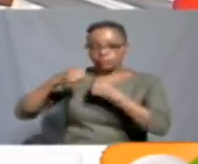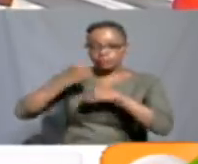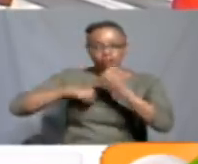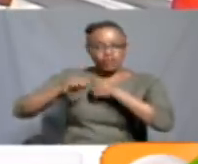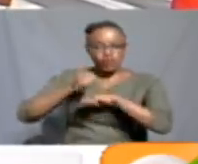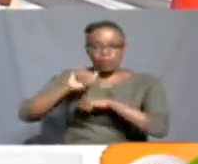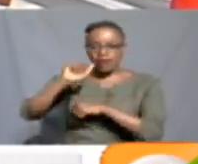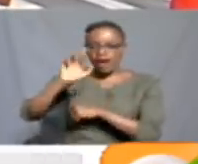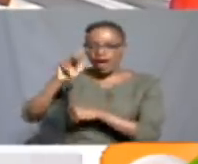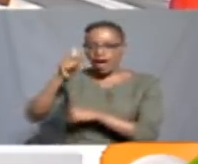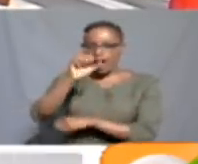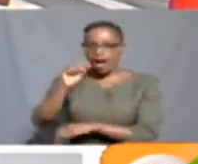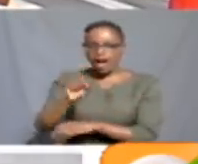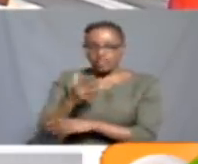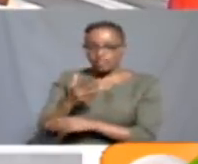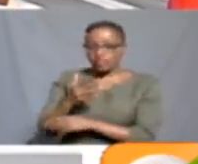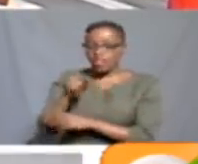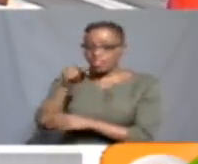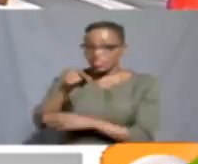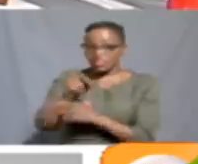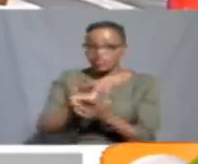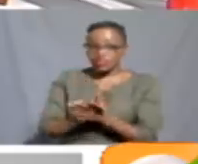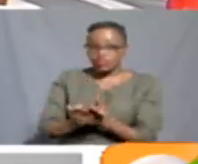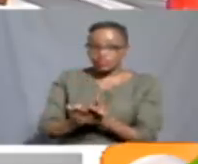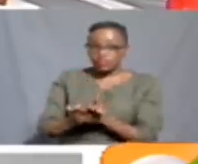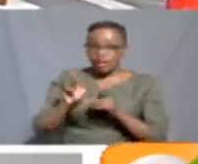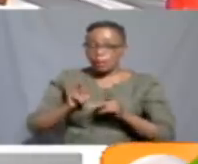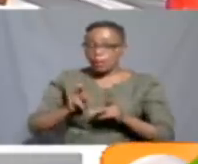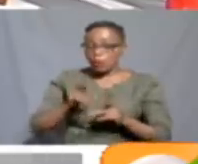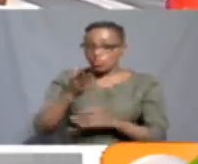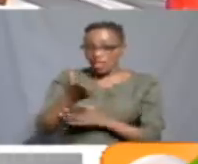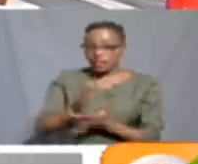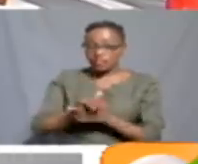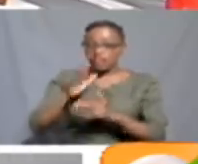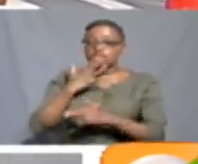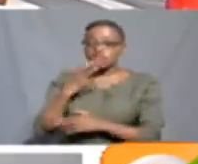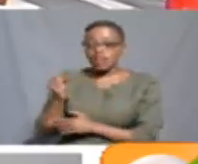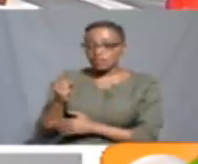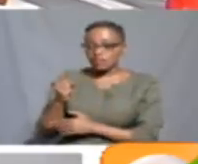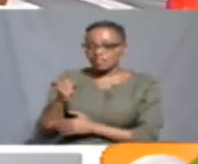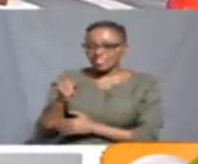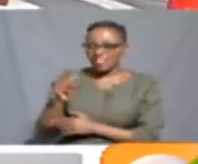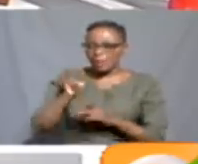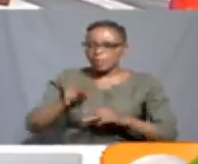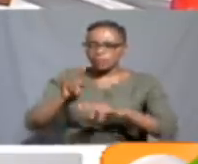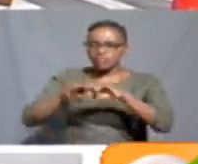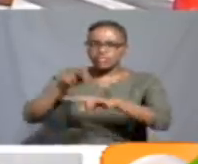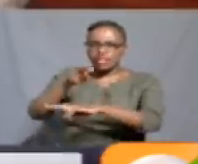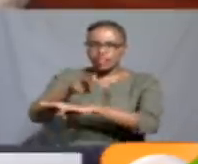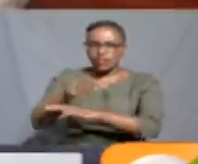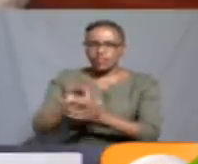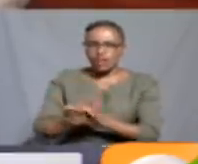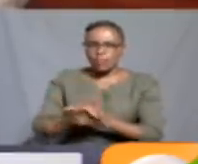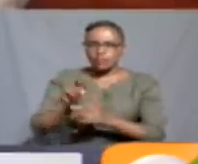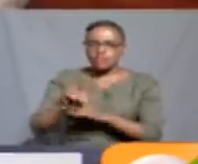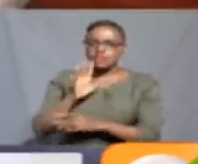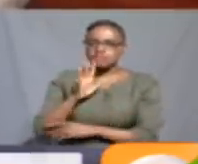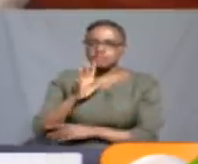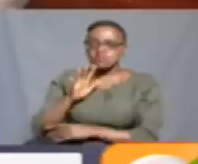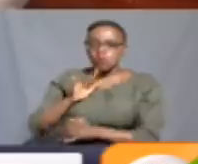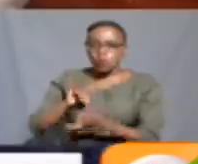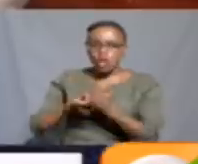Jesus. Beautiful theater. Yes. 500 yes. people. Yes. Sitting here. Very and good. The, before and, she. And she was just giving the